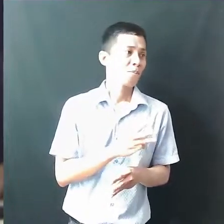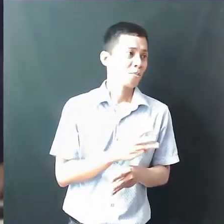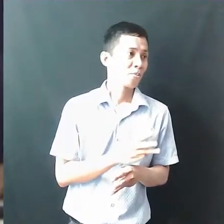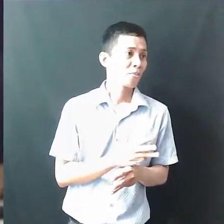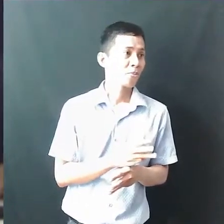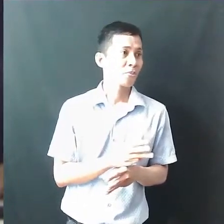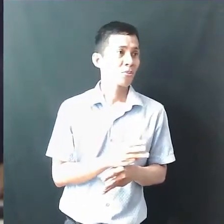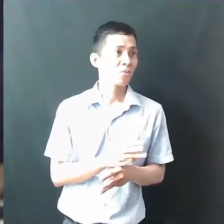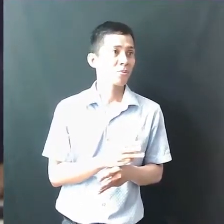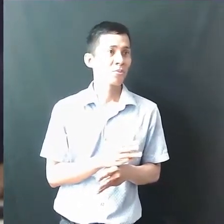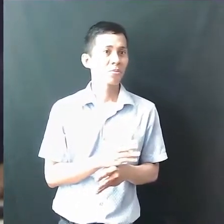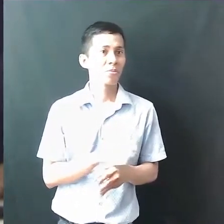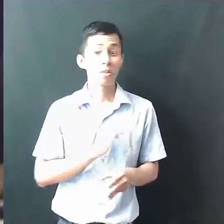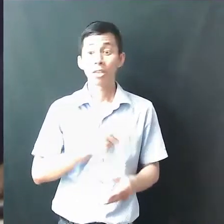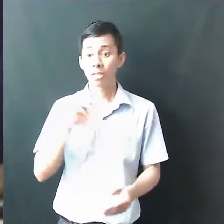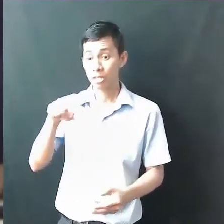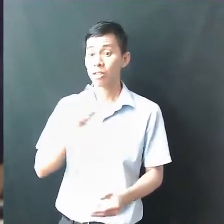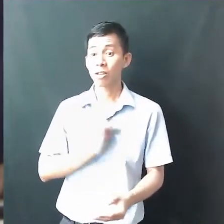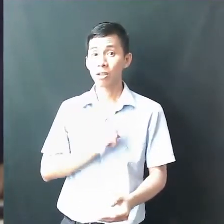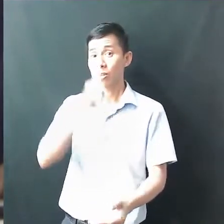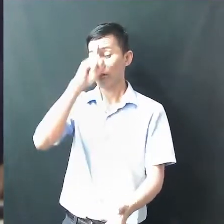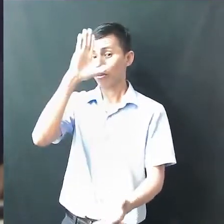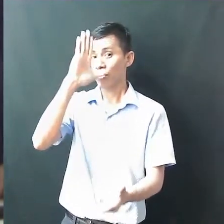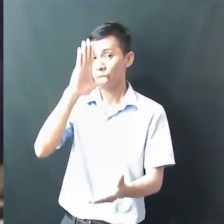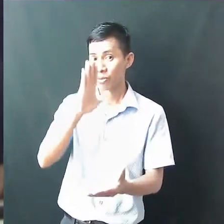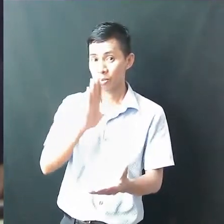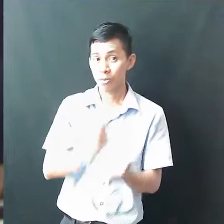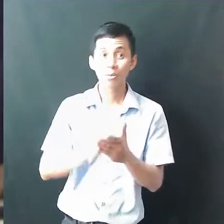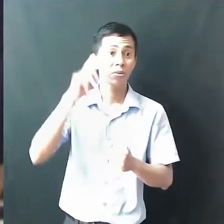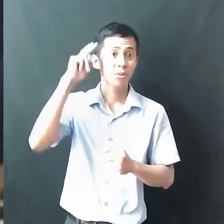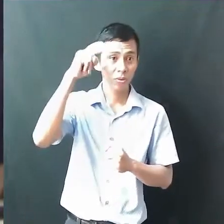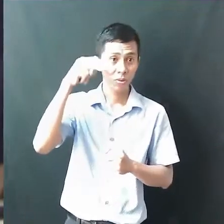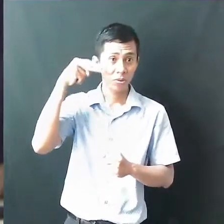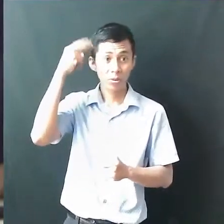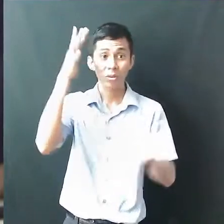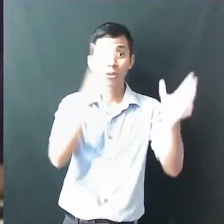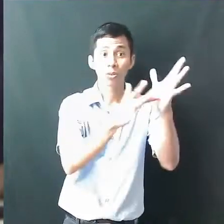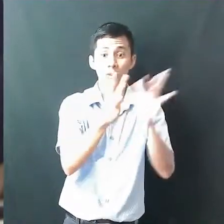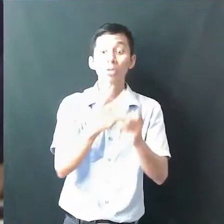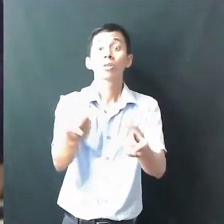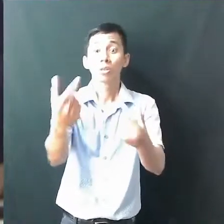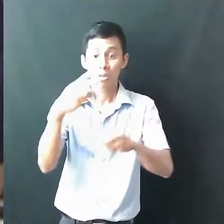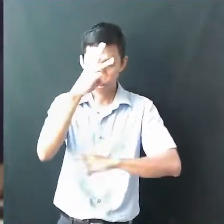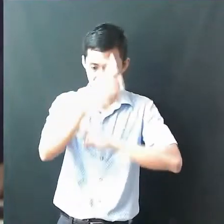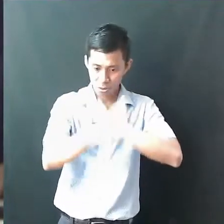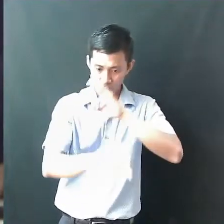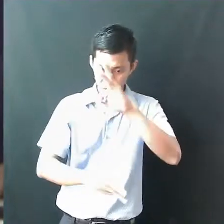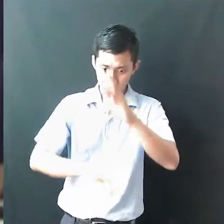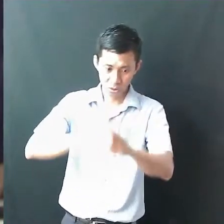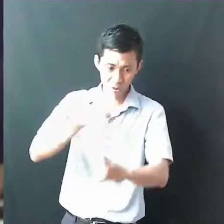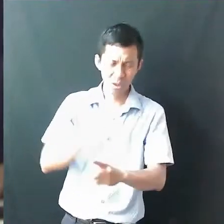came? I can't believe that I would be the reason why he came. I